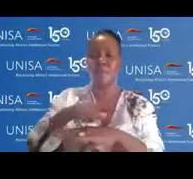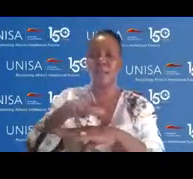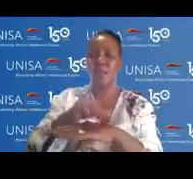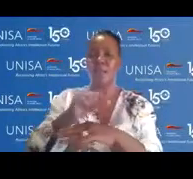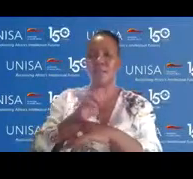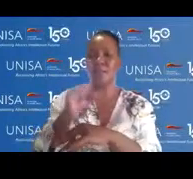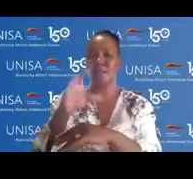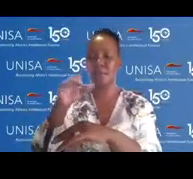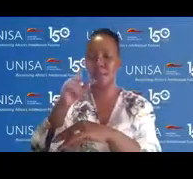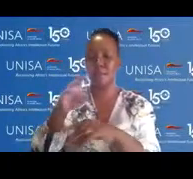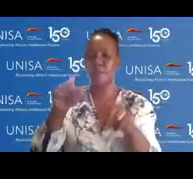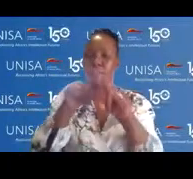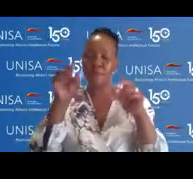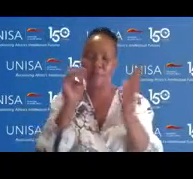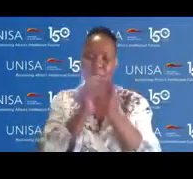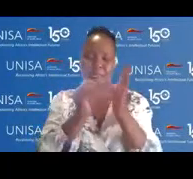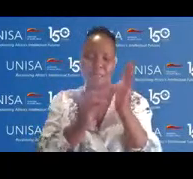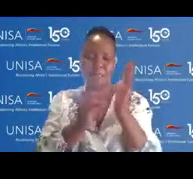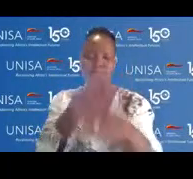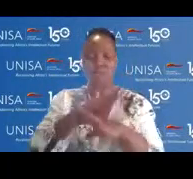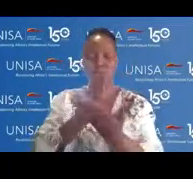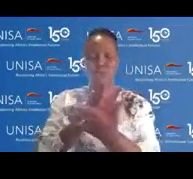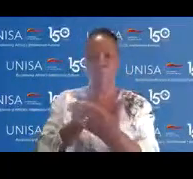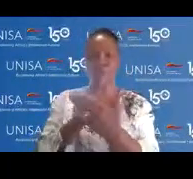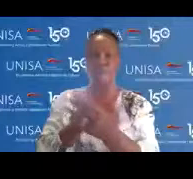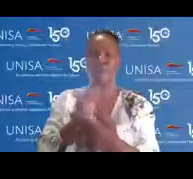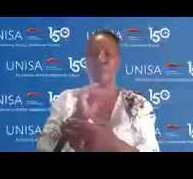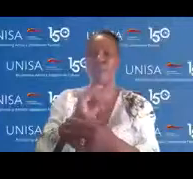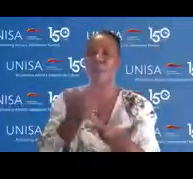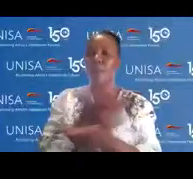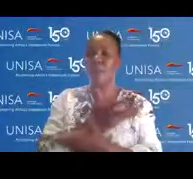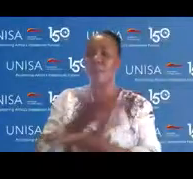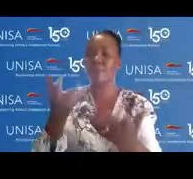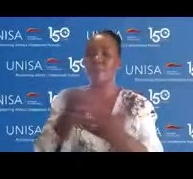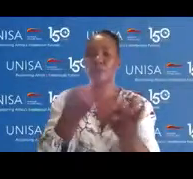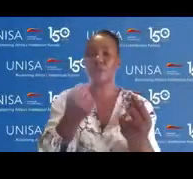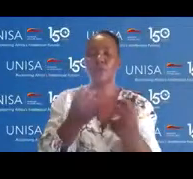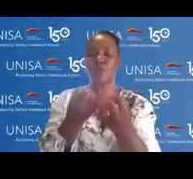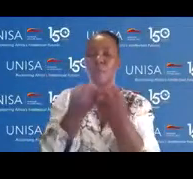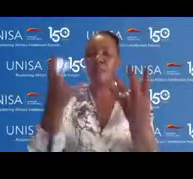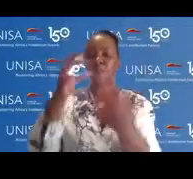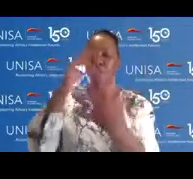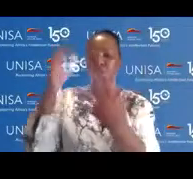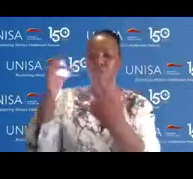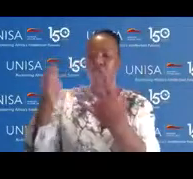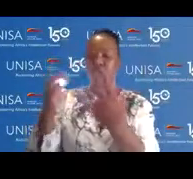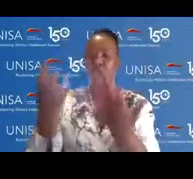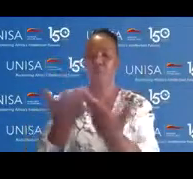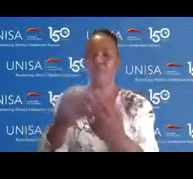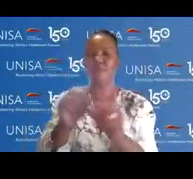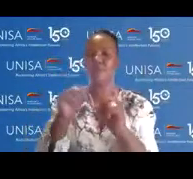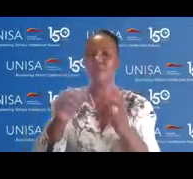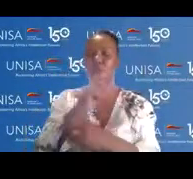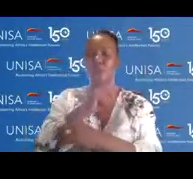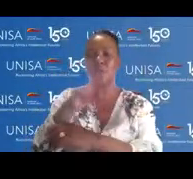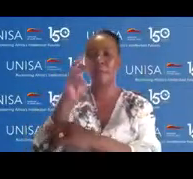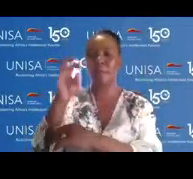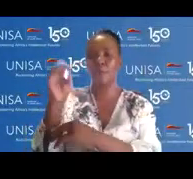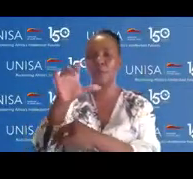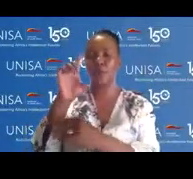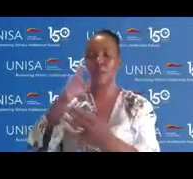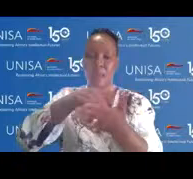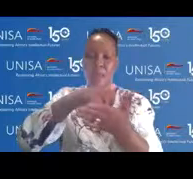still, to make sure that if you're doing a multiple choice, and let's say it's using the Moodle proctoring app, that you are